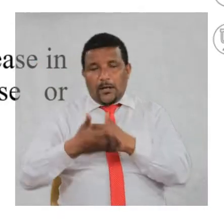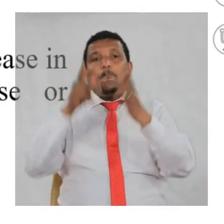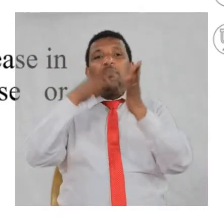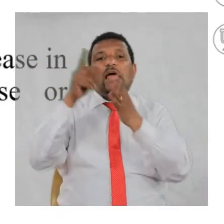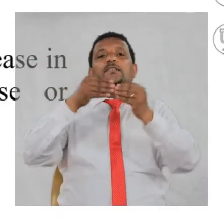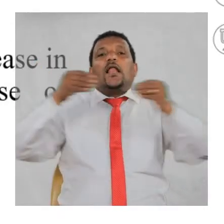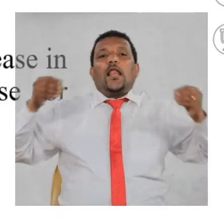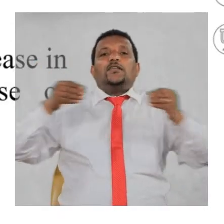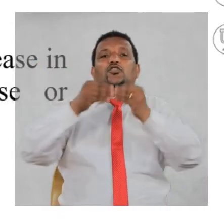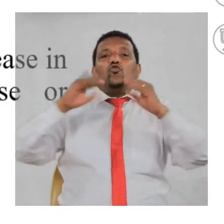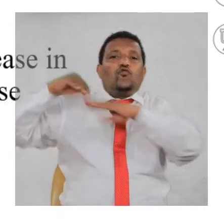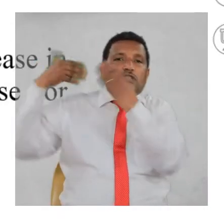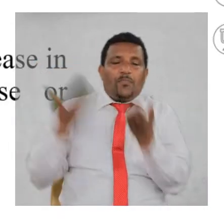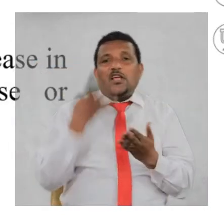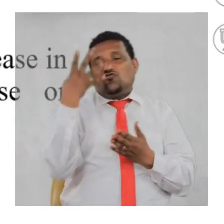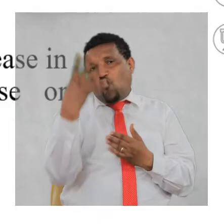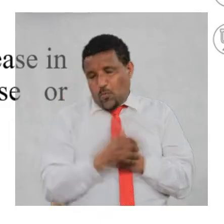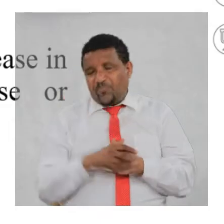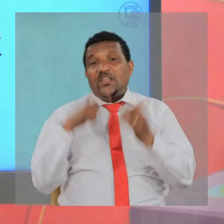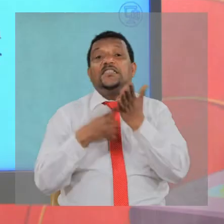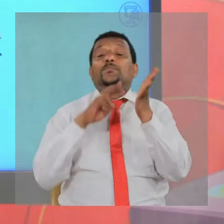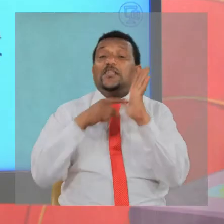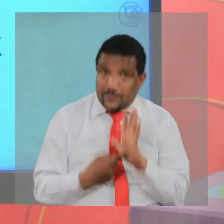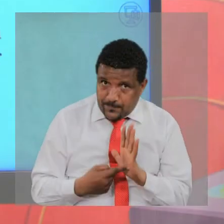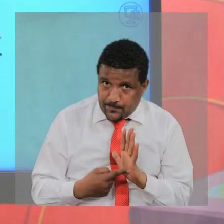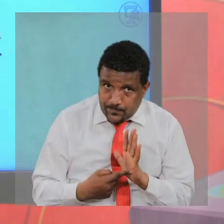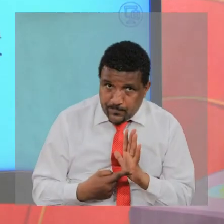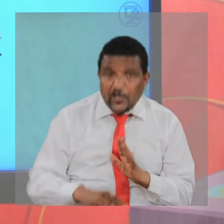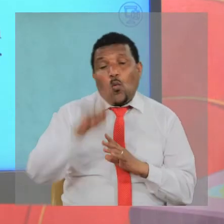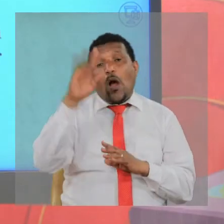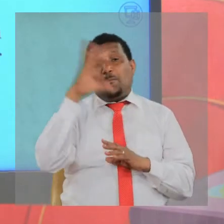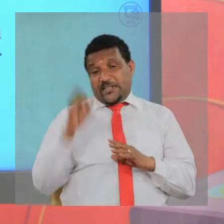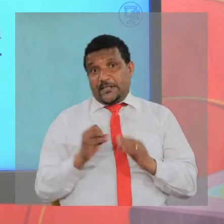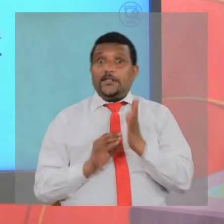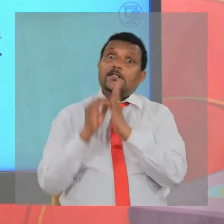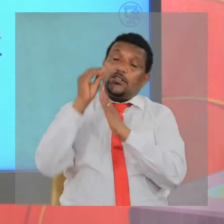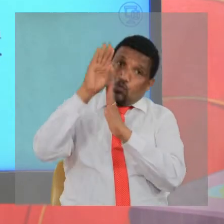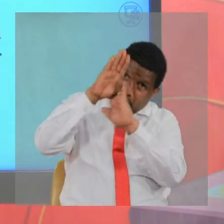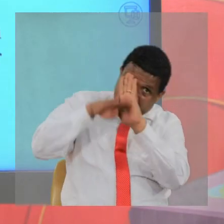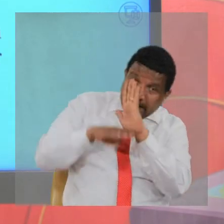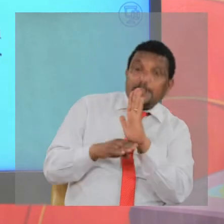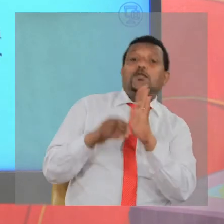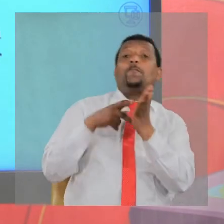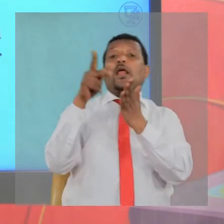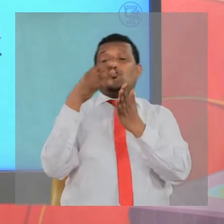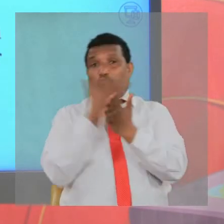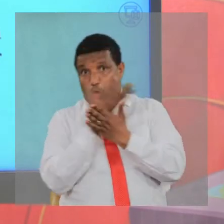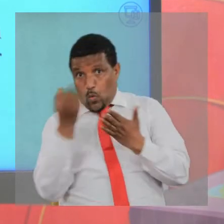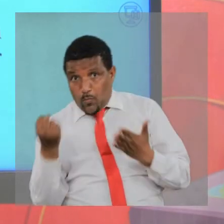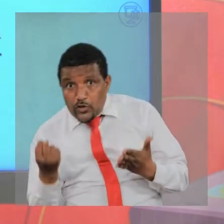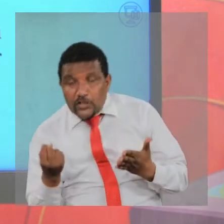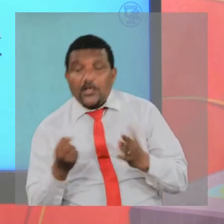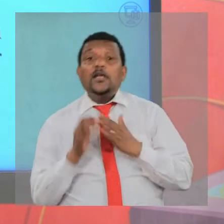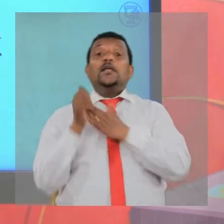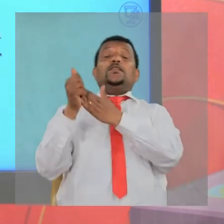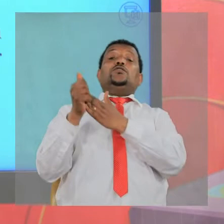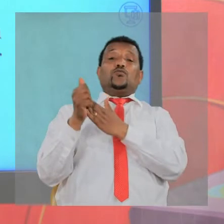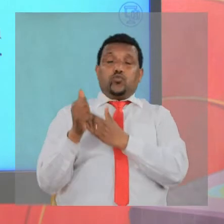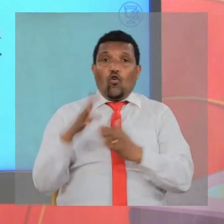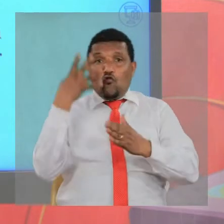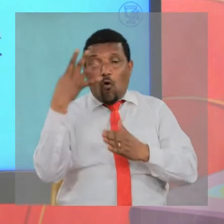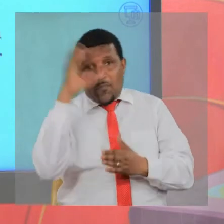price elasticity of supply is 4. This means a 1% increase or decrease in price of a commodity leads to